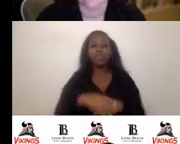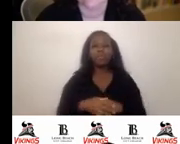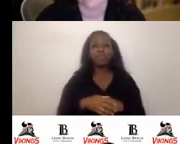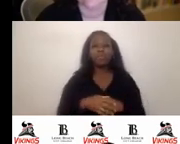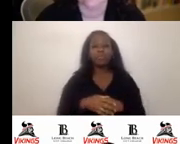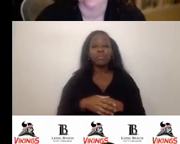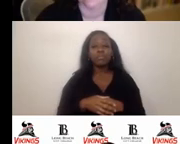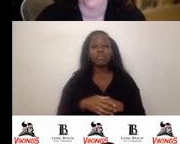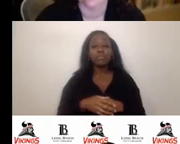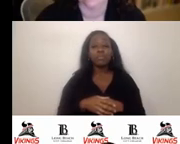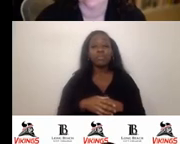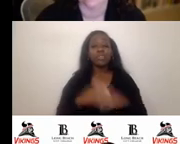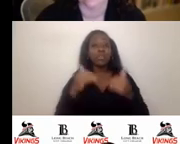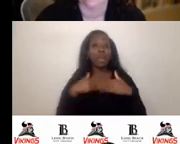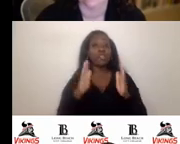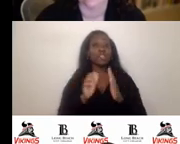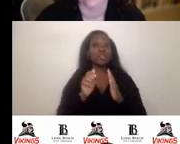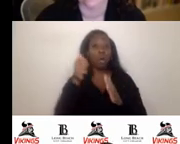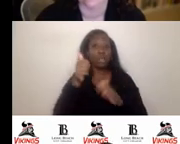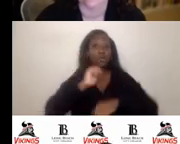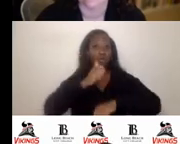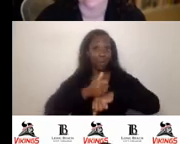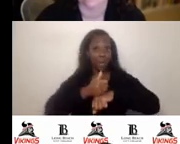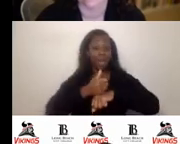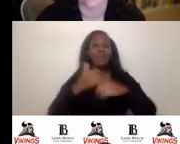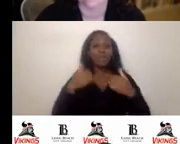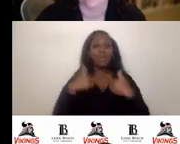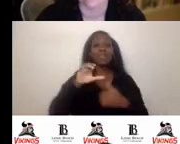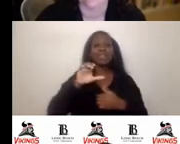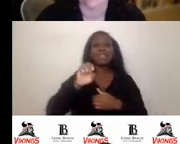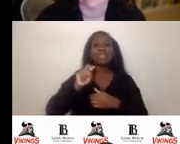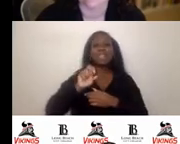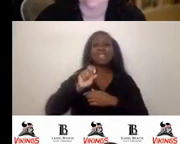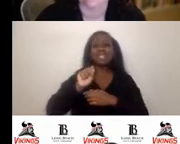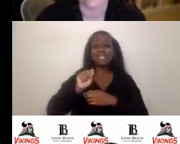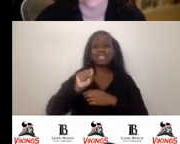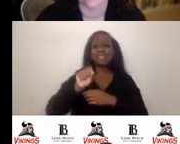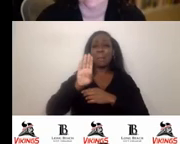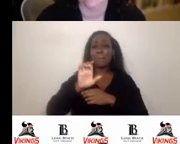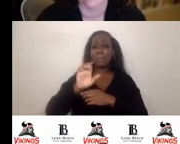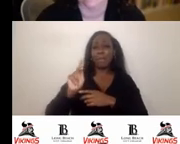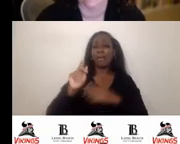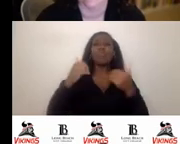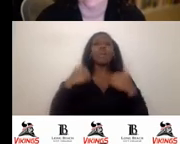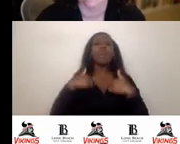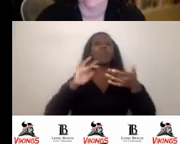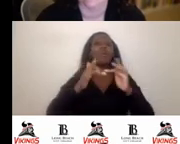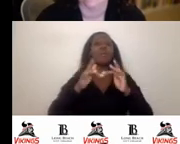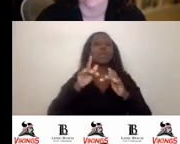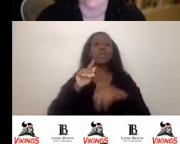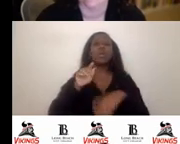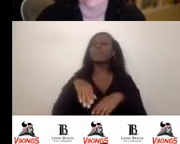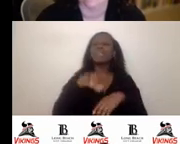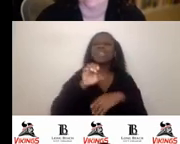is those census blocks. And so we have an online tool where you'll be able to use and get specific census blocks to